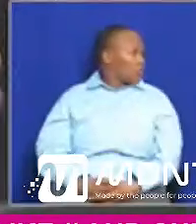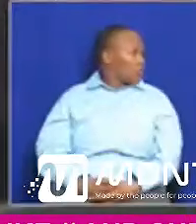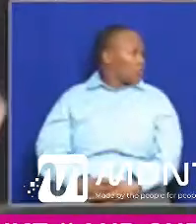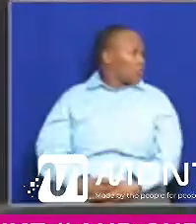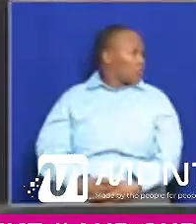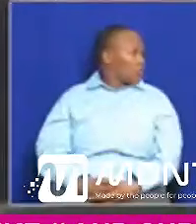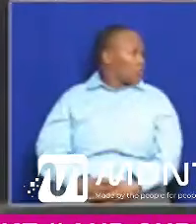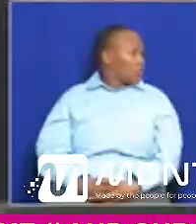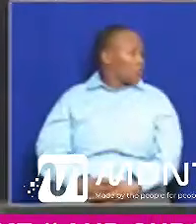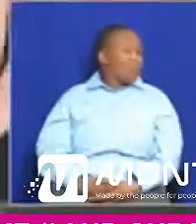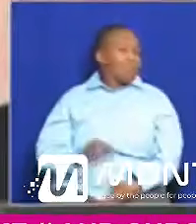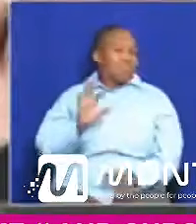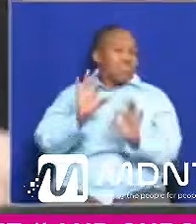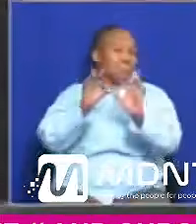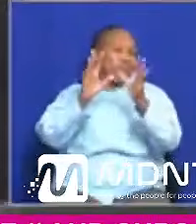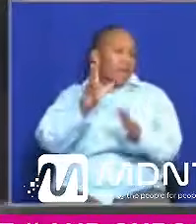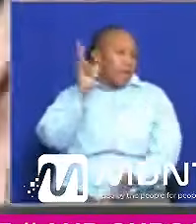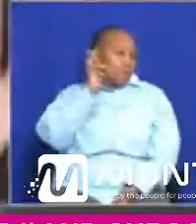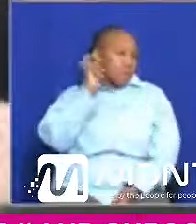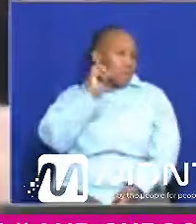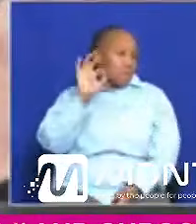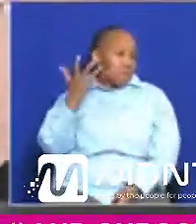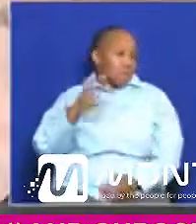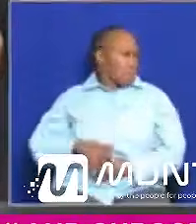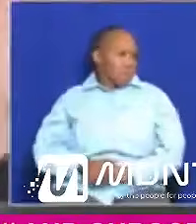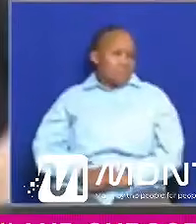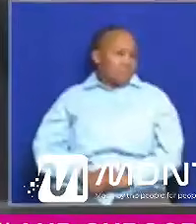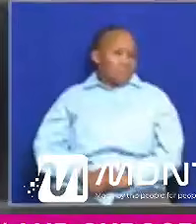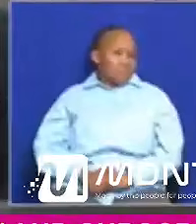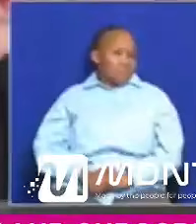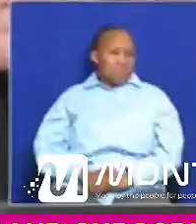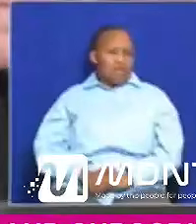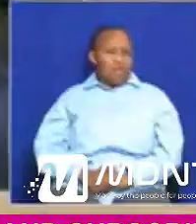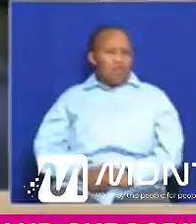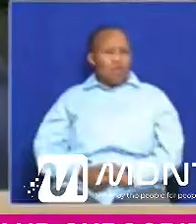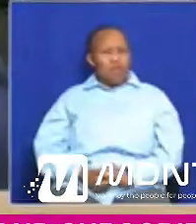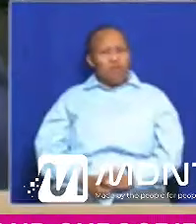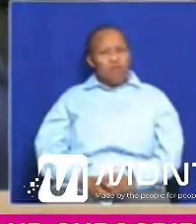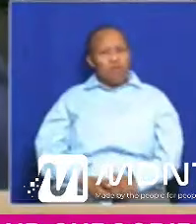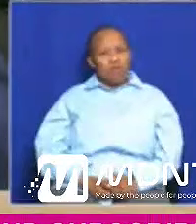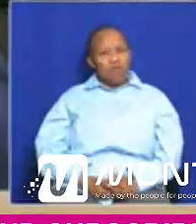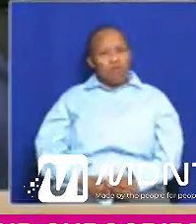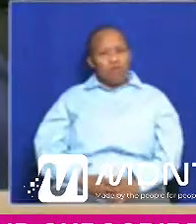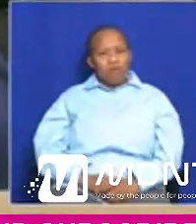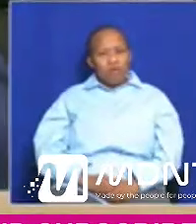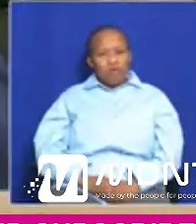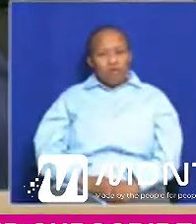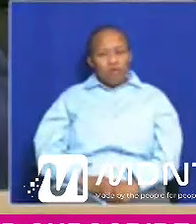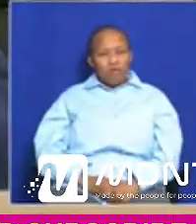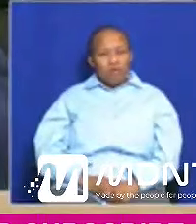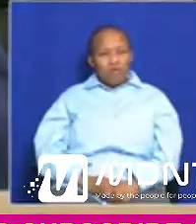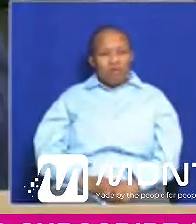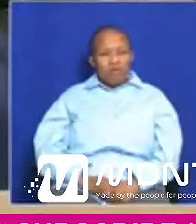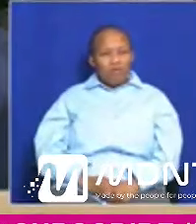okay. I understood Yeah, it, but I will let me say this. Yes,